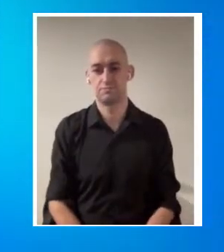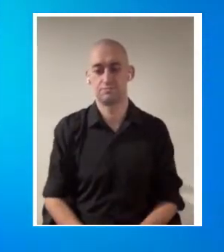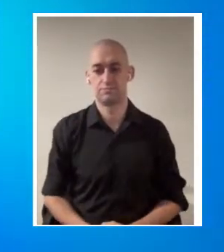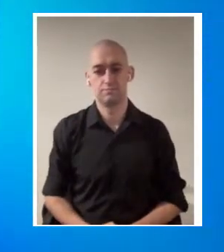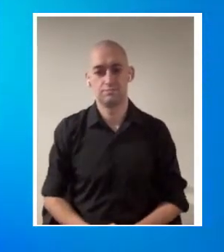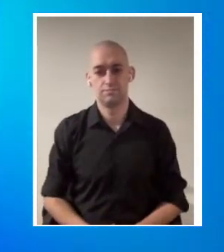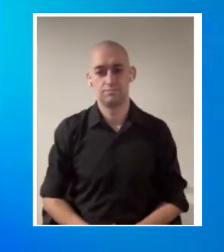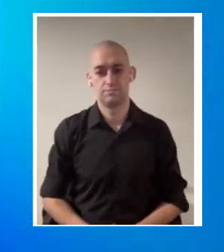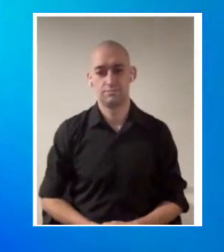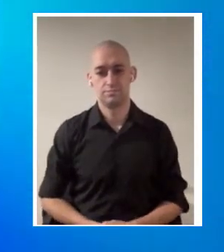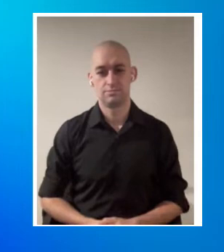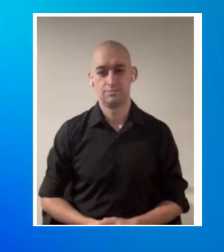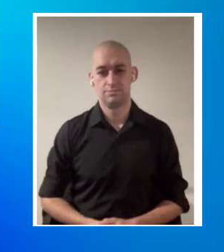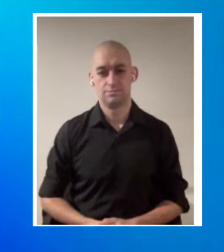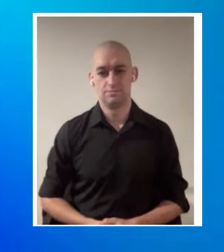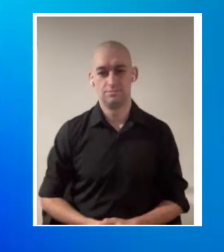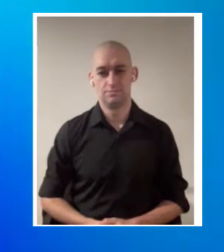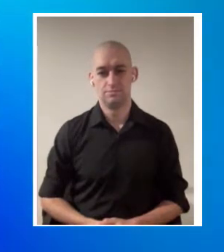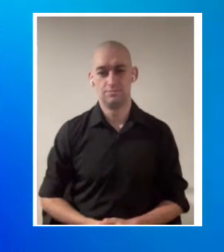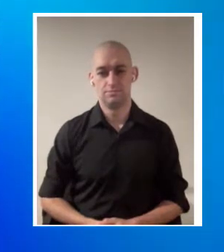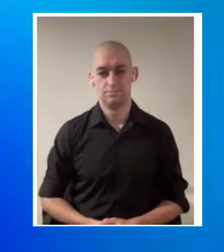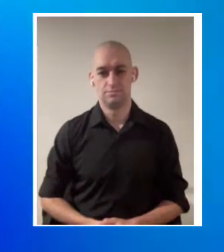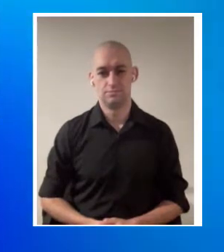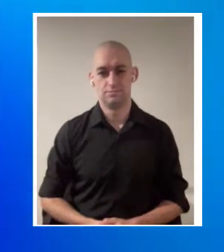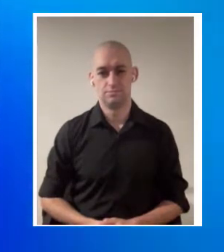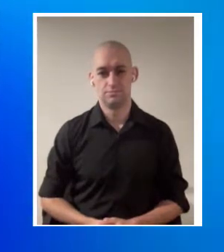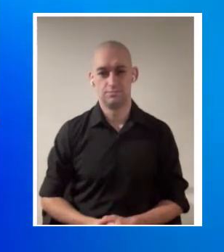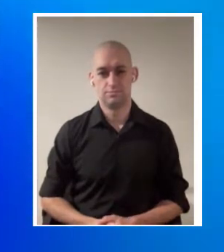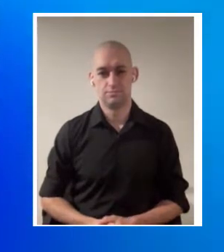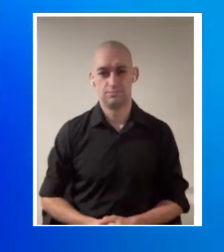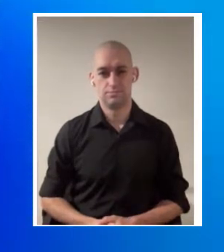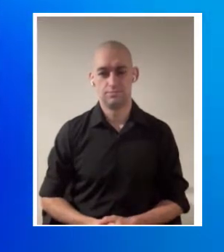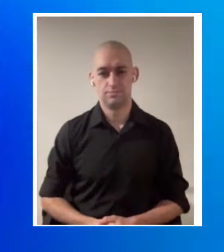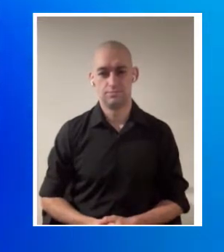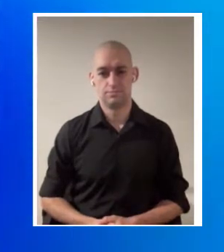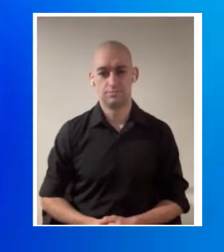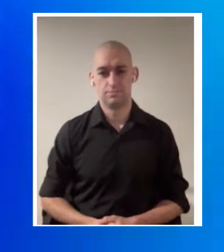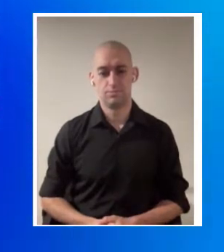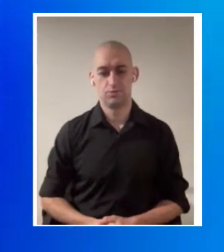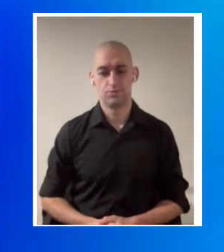can delete any inappropriate. That's exactly right. Yeah. Thank you.